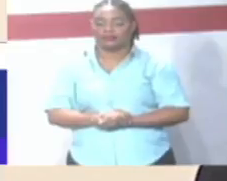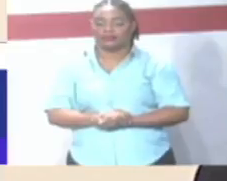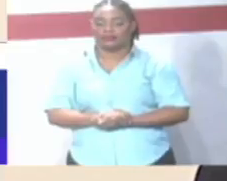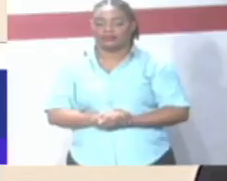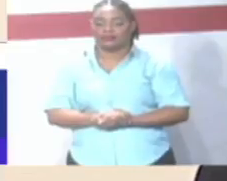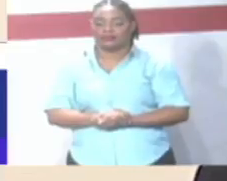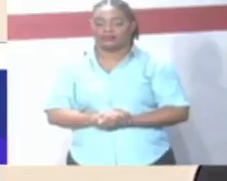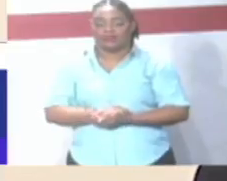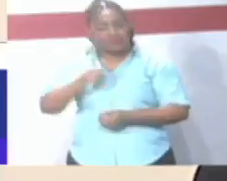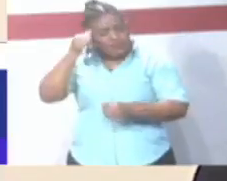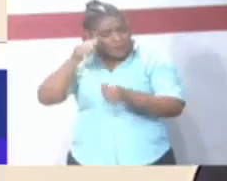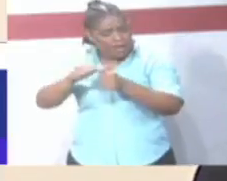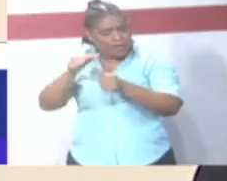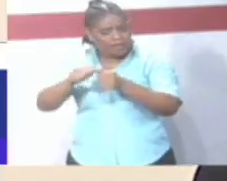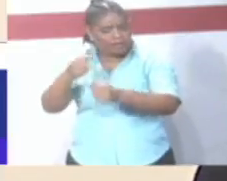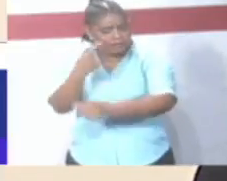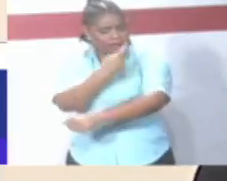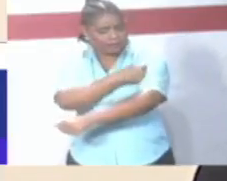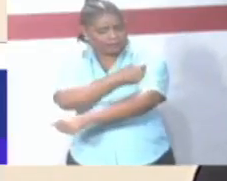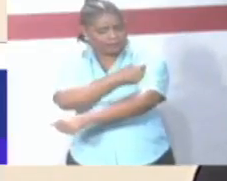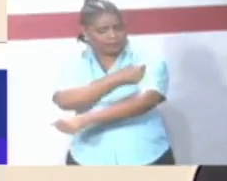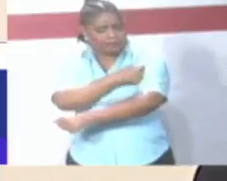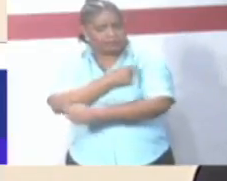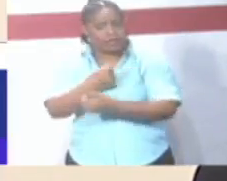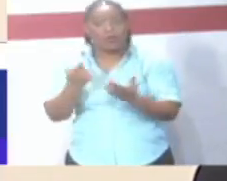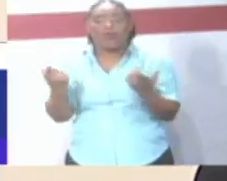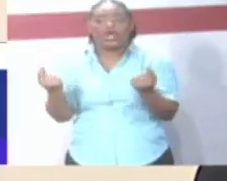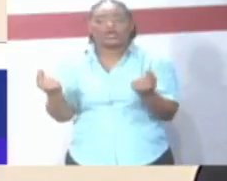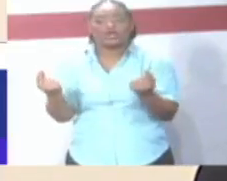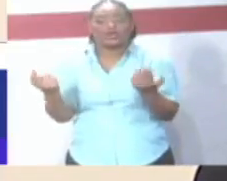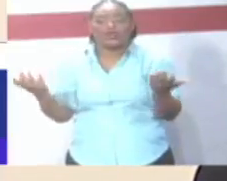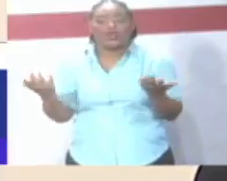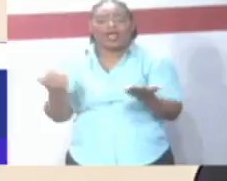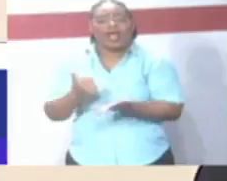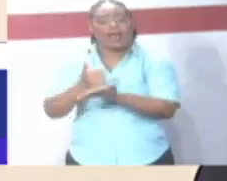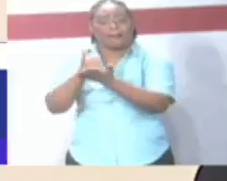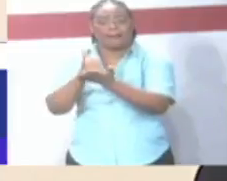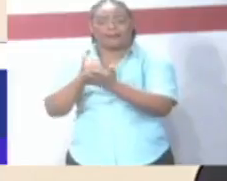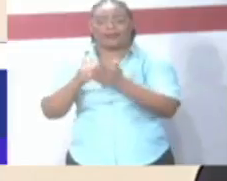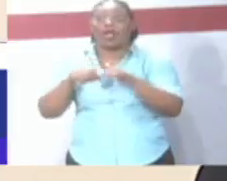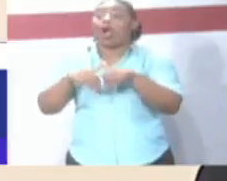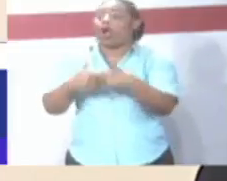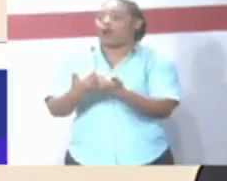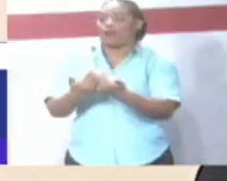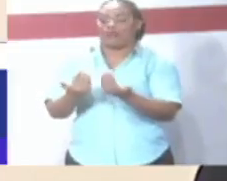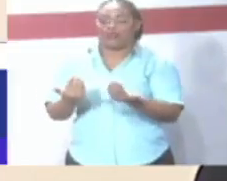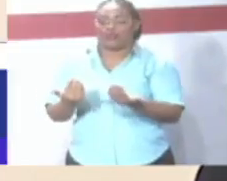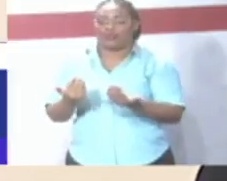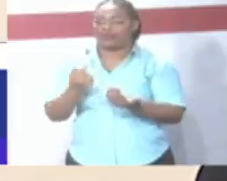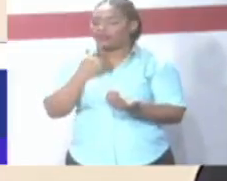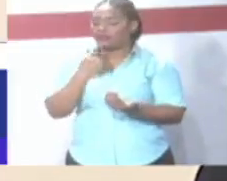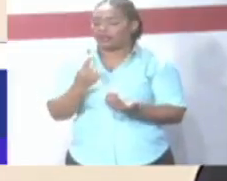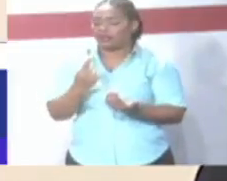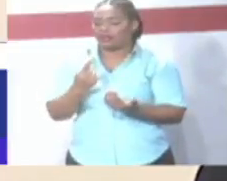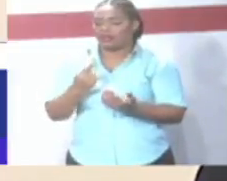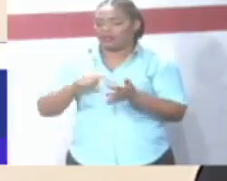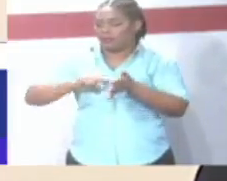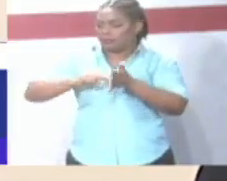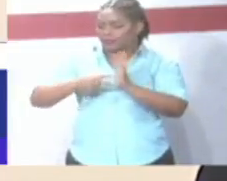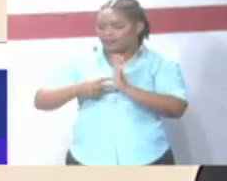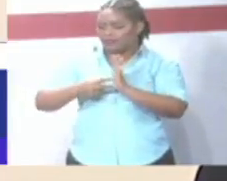do. The vaccine never promises that you will not get the virus. Ooh, that's interesting to